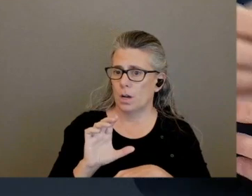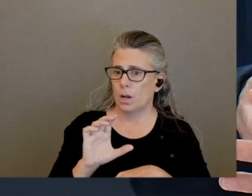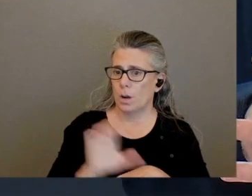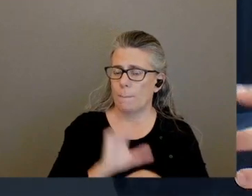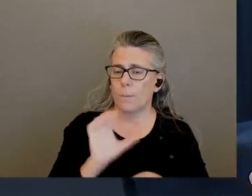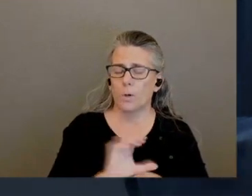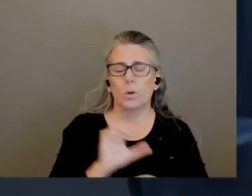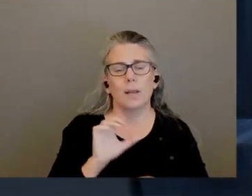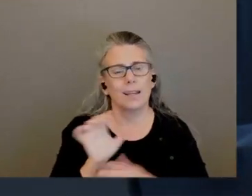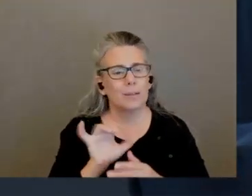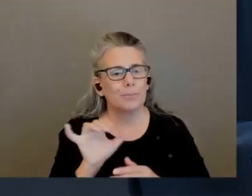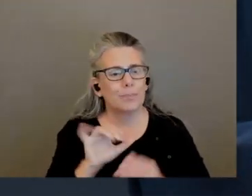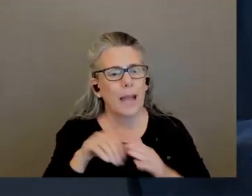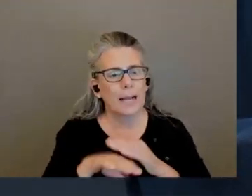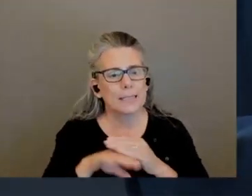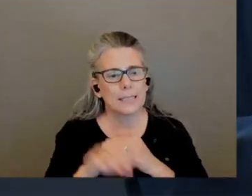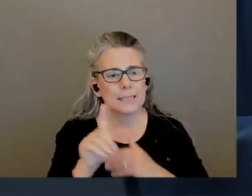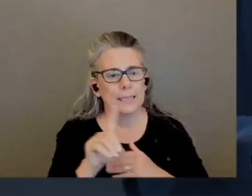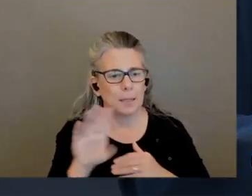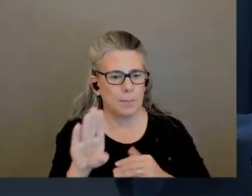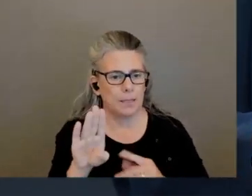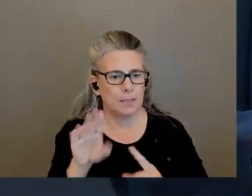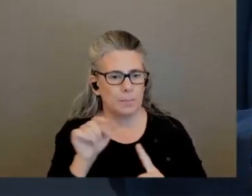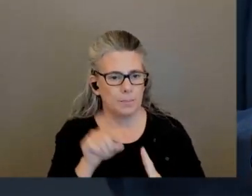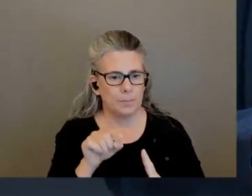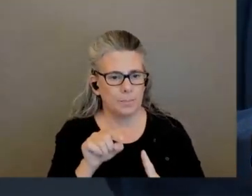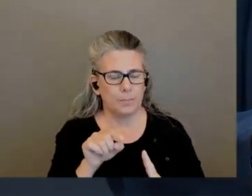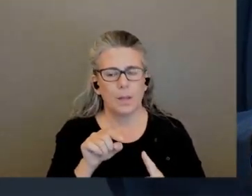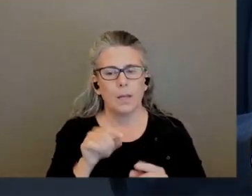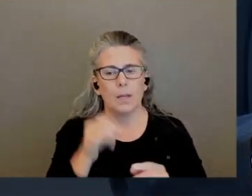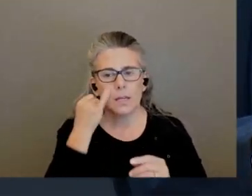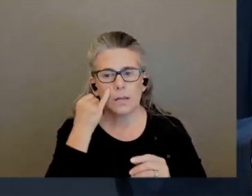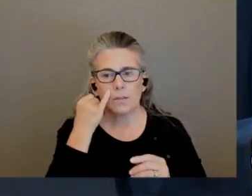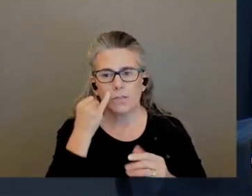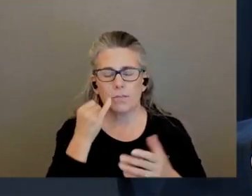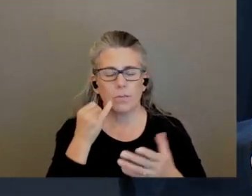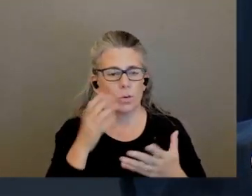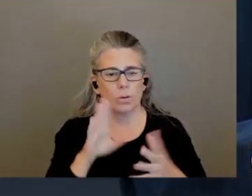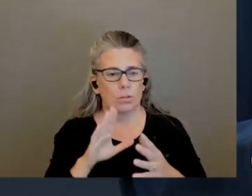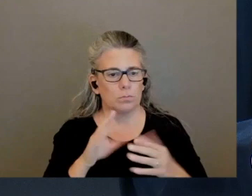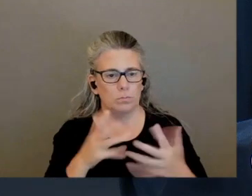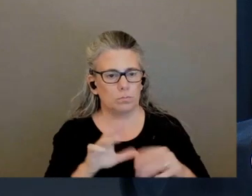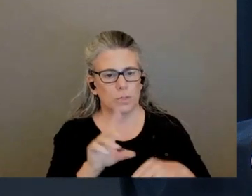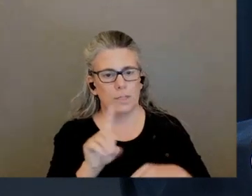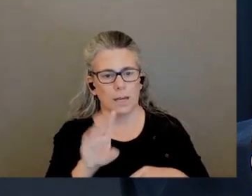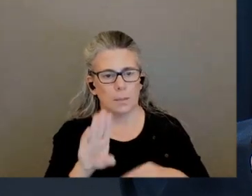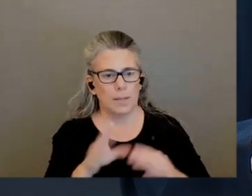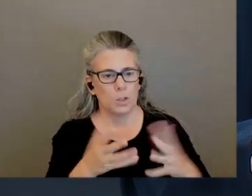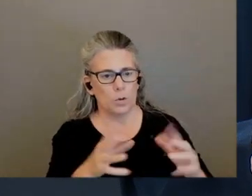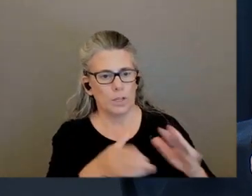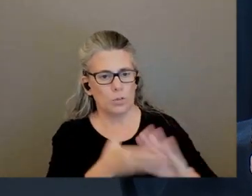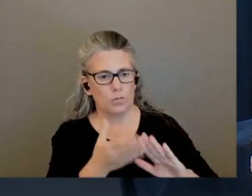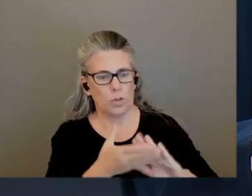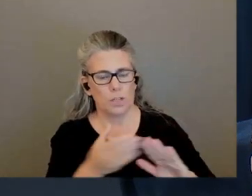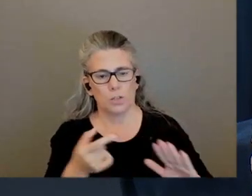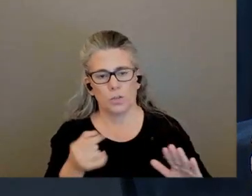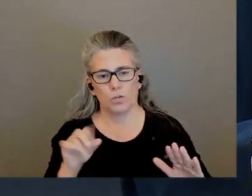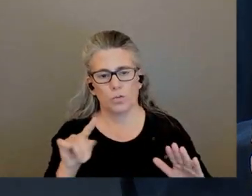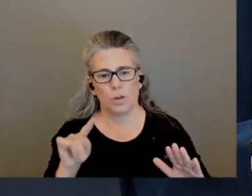Yeah. Whether your Postgres database runs on a Graviton-based instances or